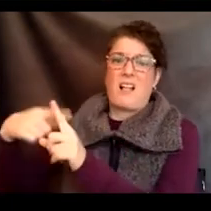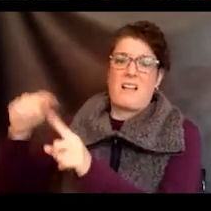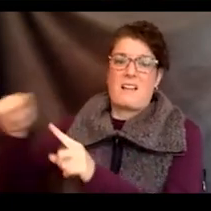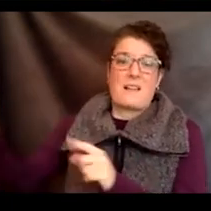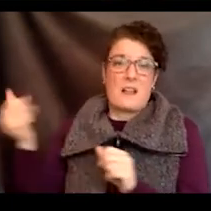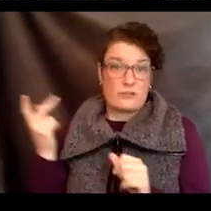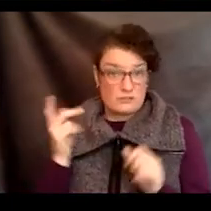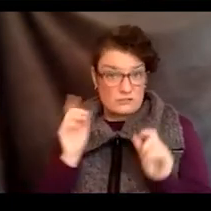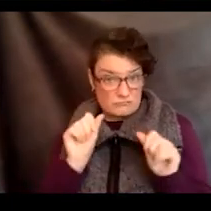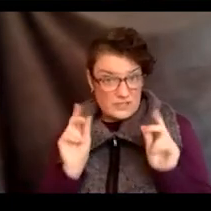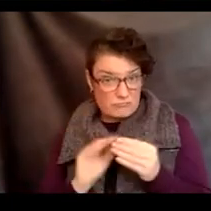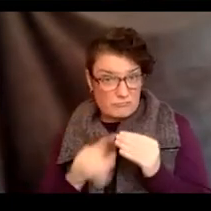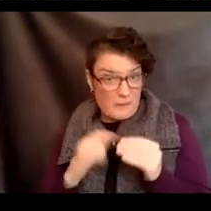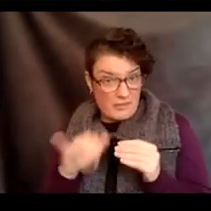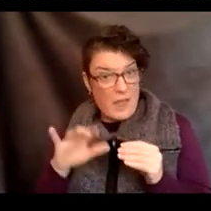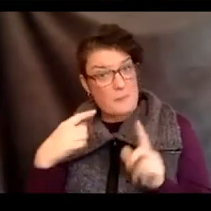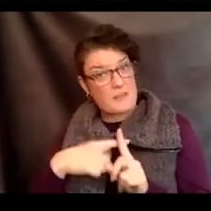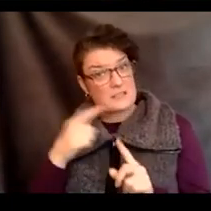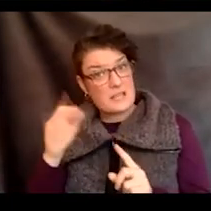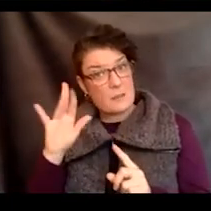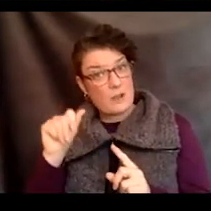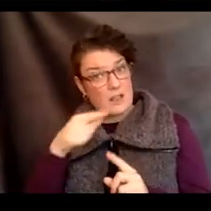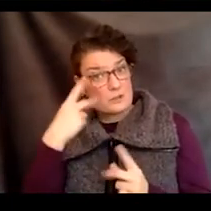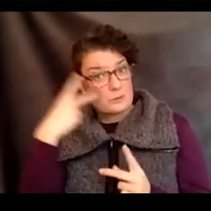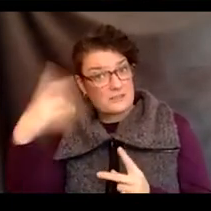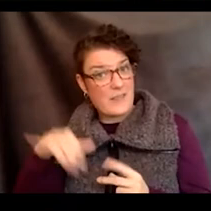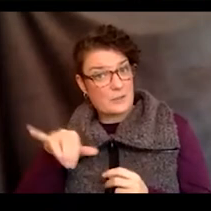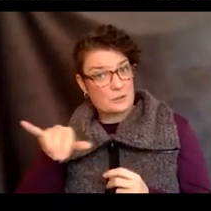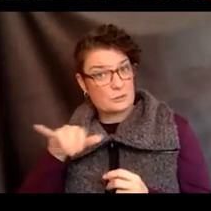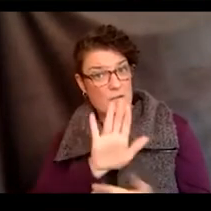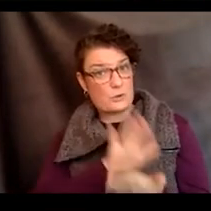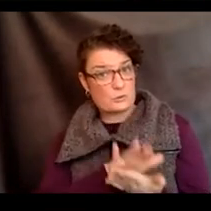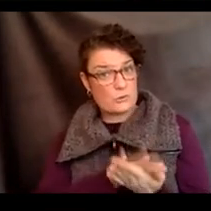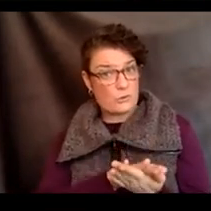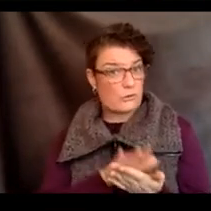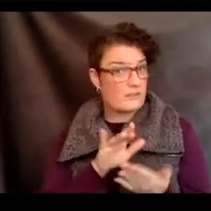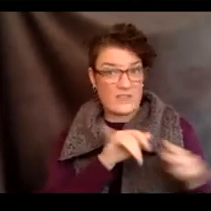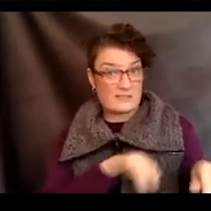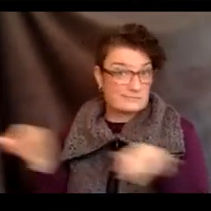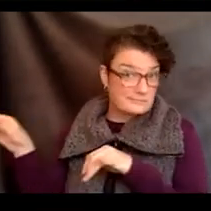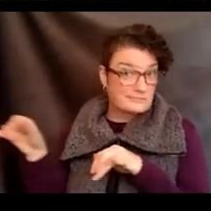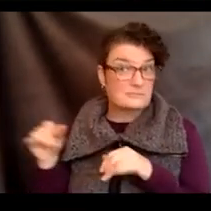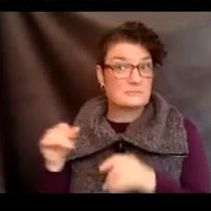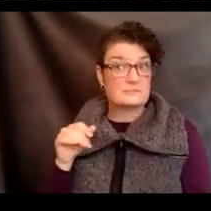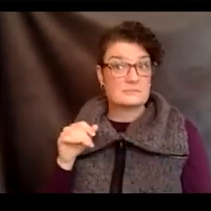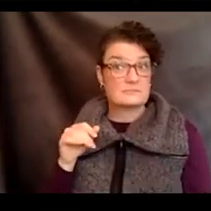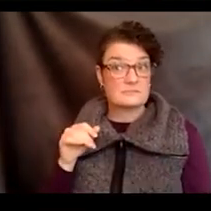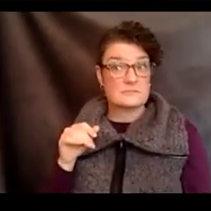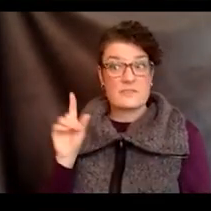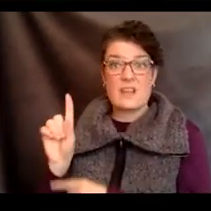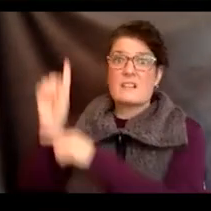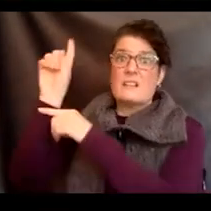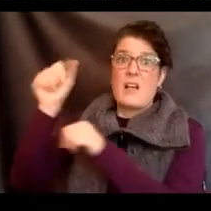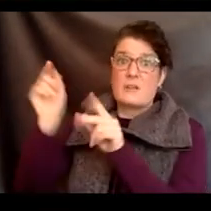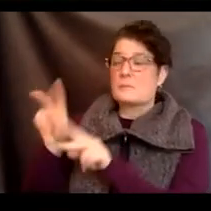also even Gabriela, if that's something that you see, if that's an attitude you also see at Redwood, if that's sort of just a consistent thing of that, you know, kind of elevating certain people